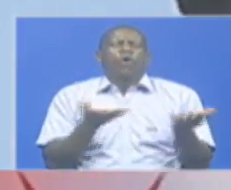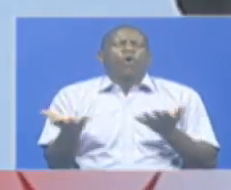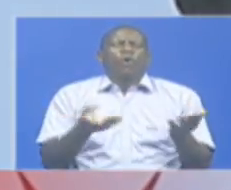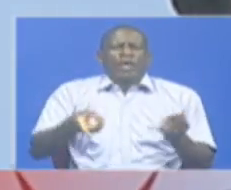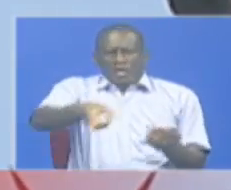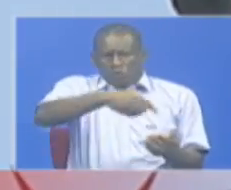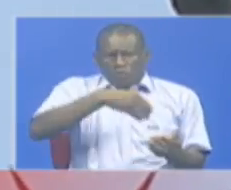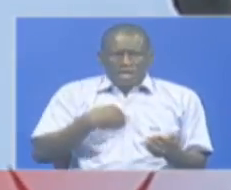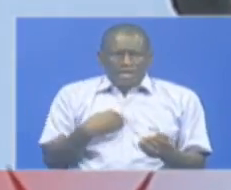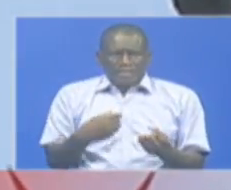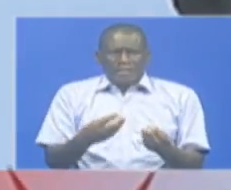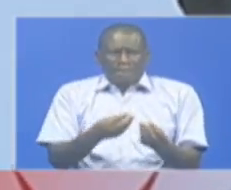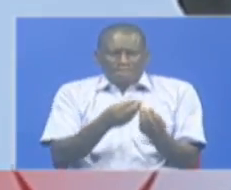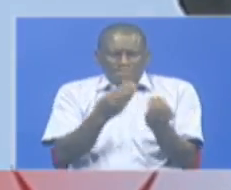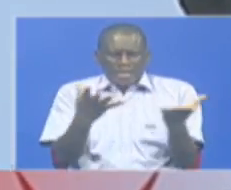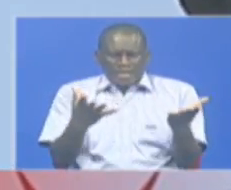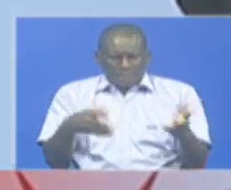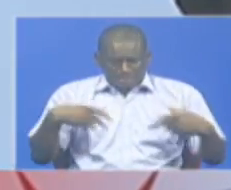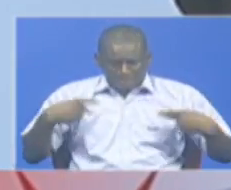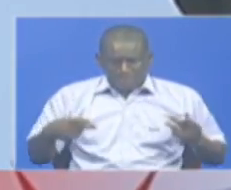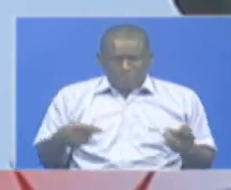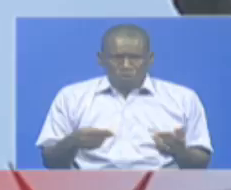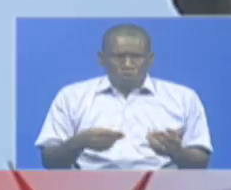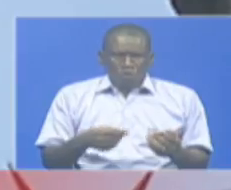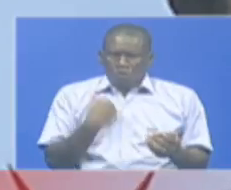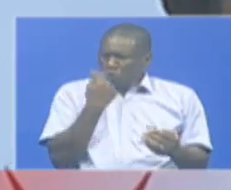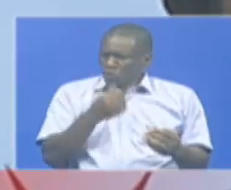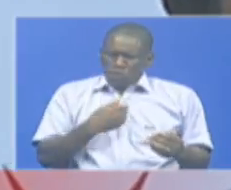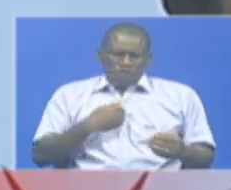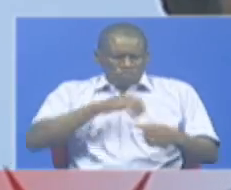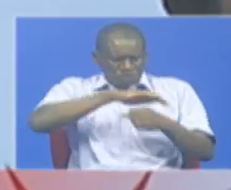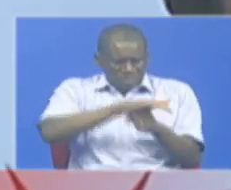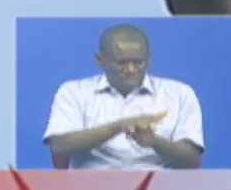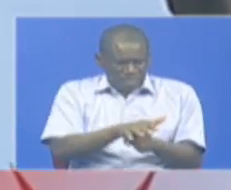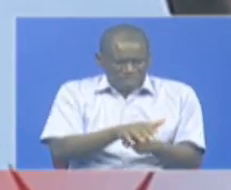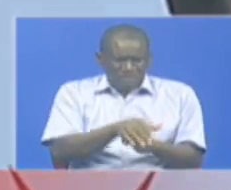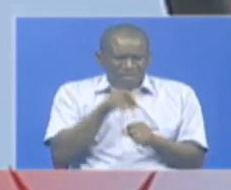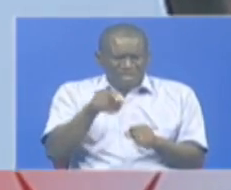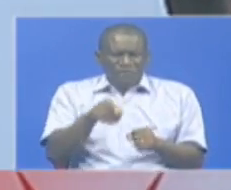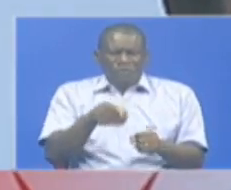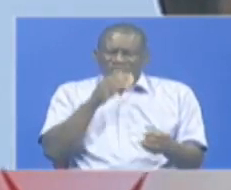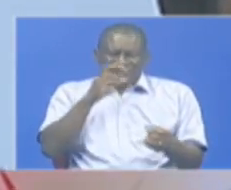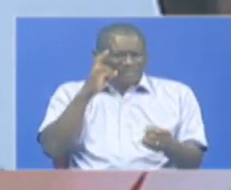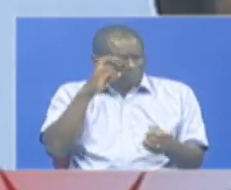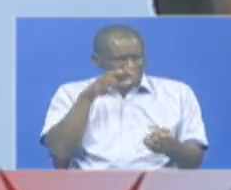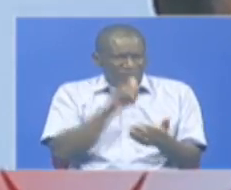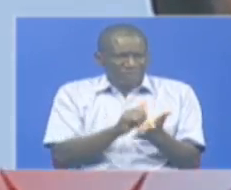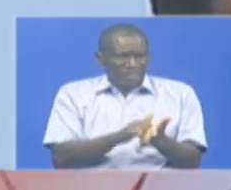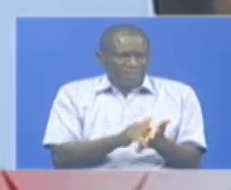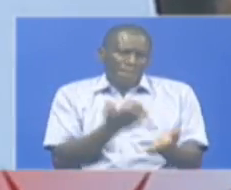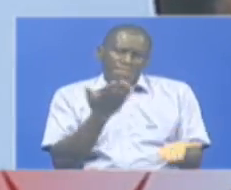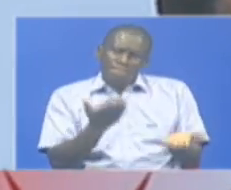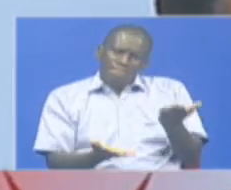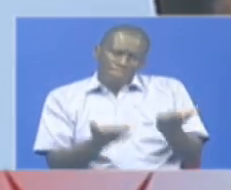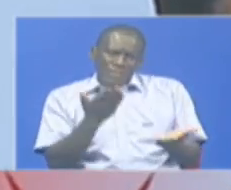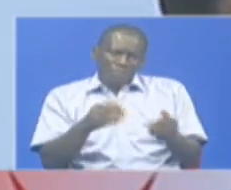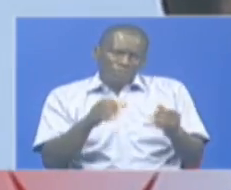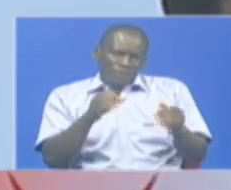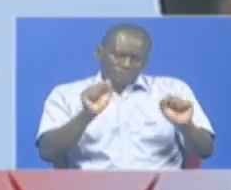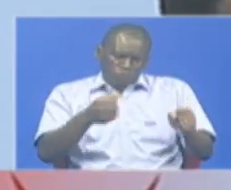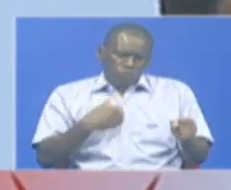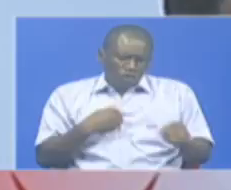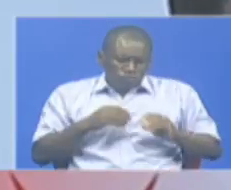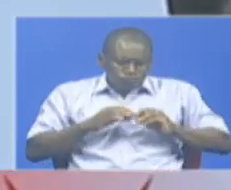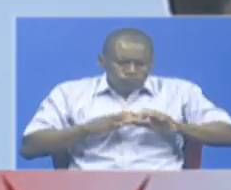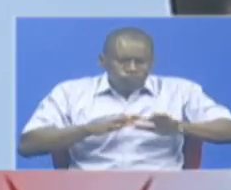where we had significant number of people testing positive, it was our belief that there was local transmission of the